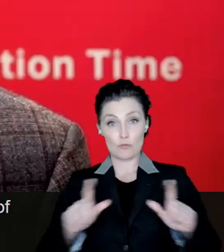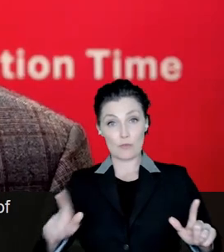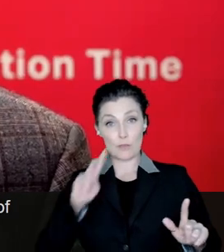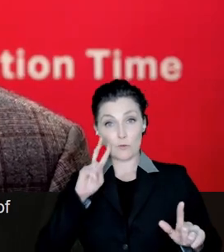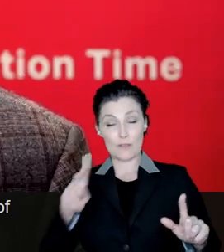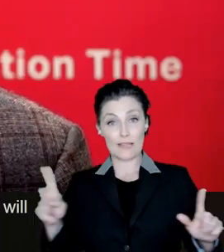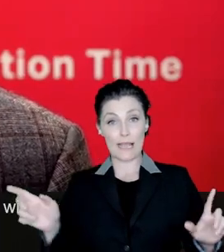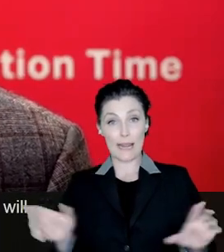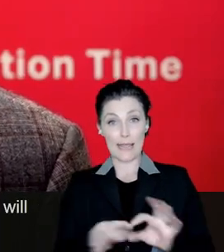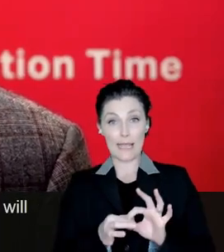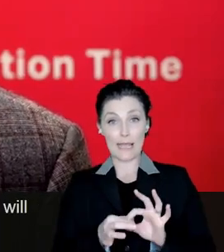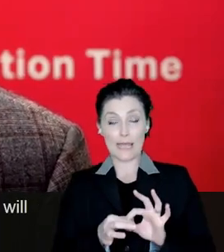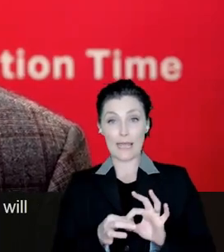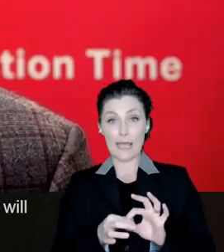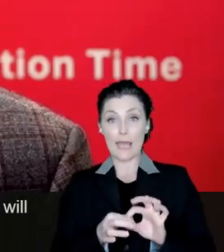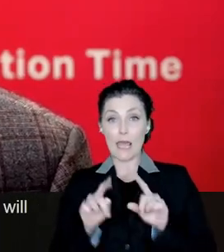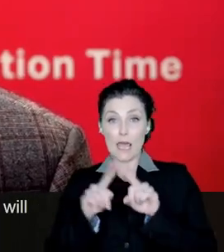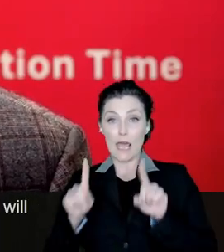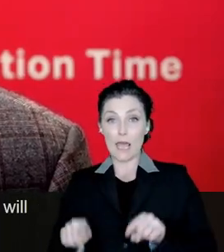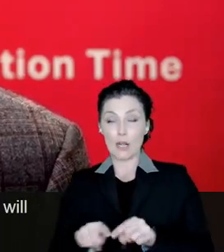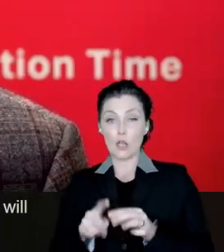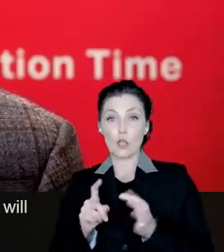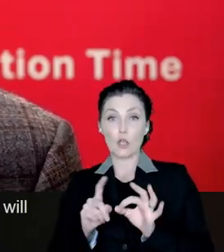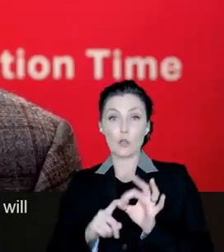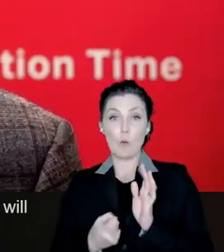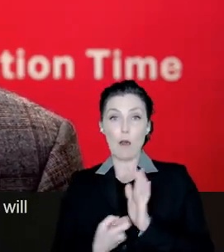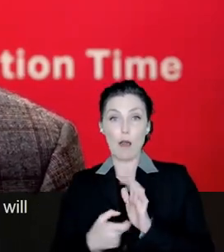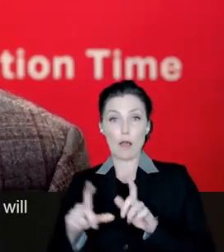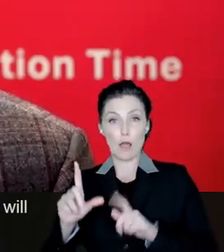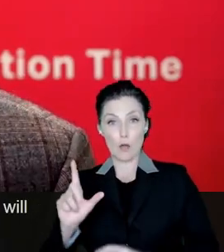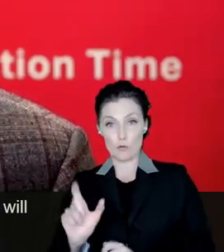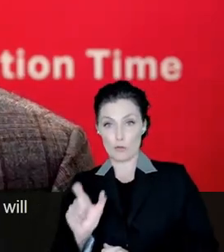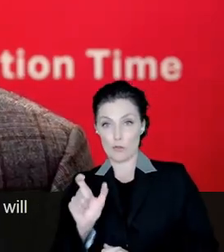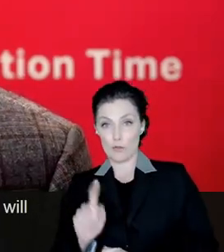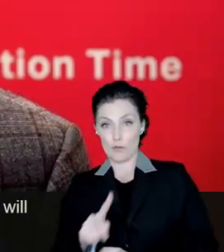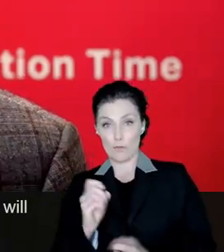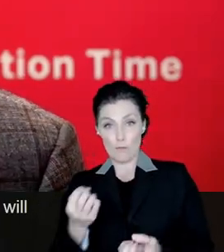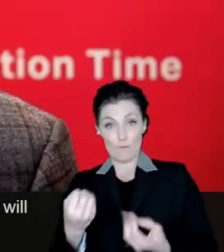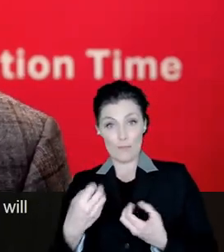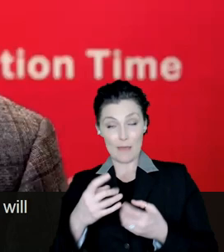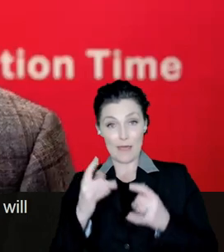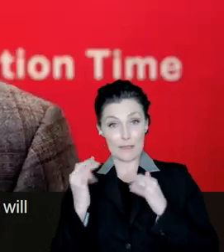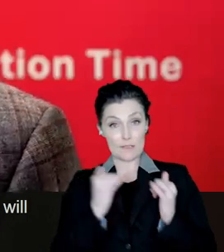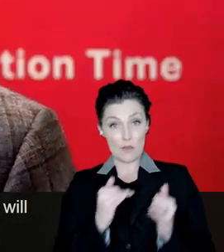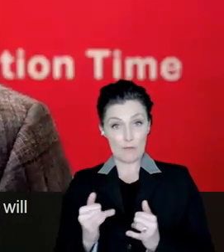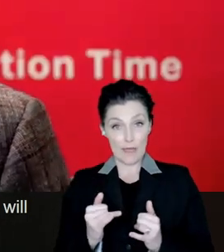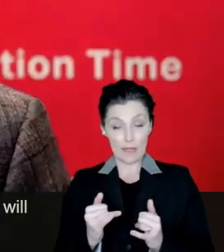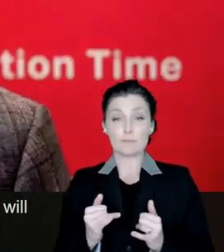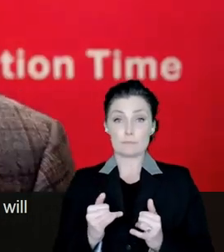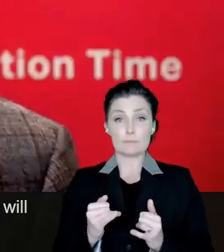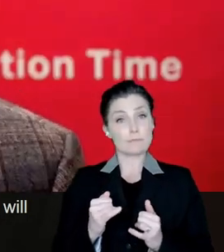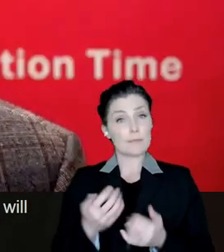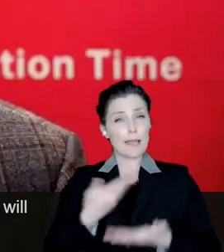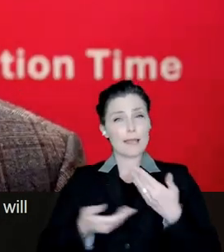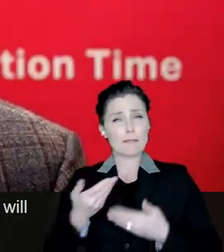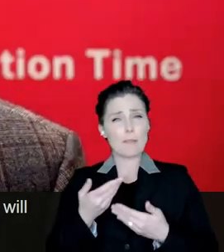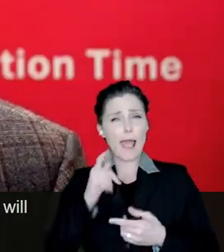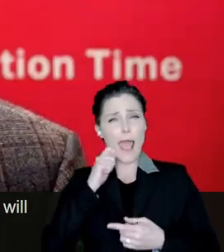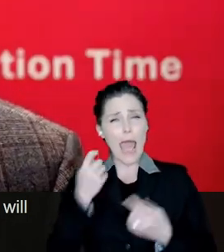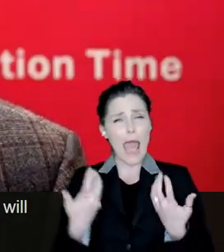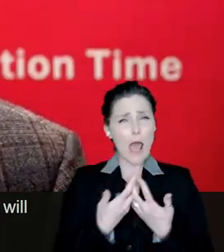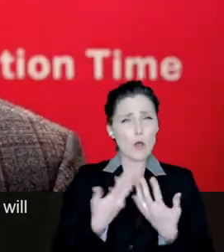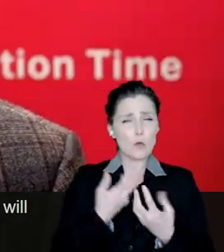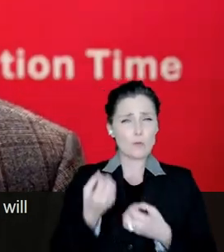QR code to our feedback survey, which will explain how to submit questions that we did not have time